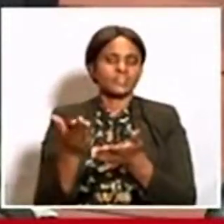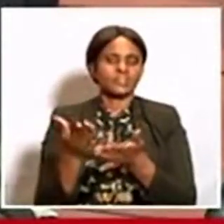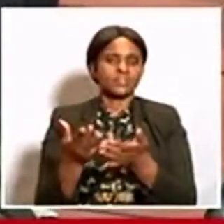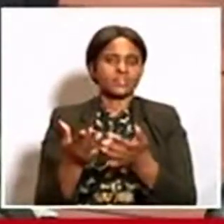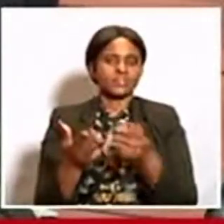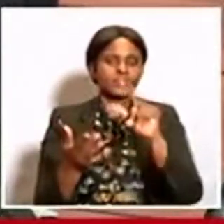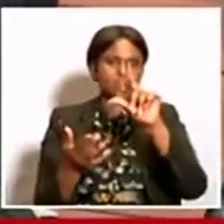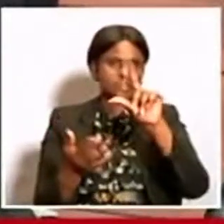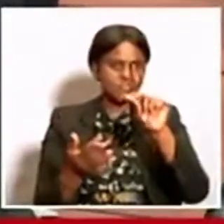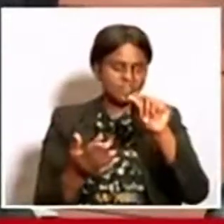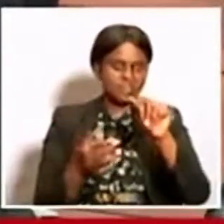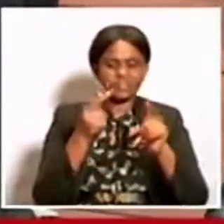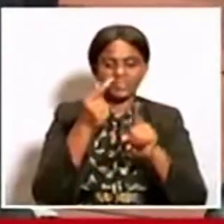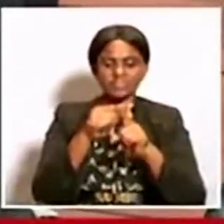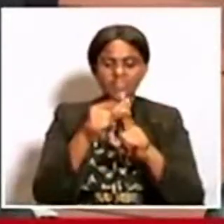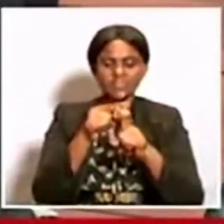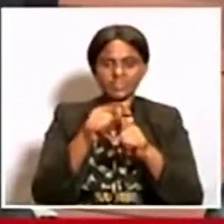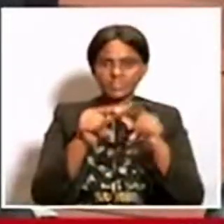20th December